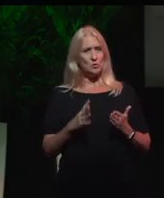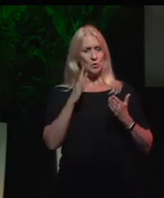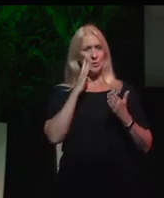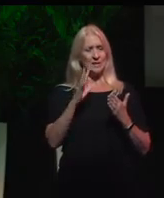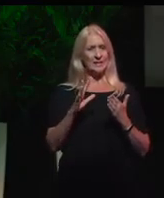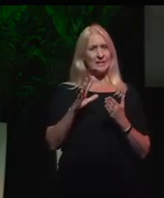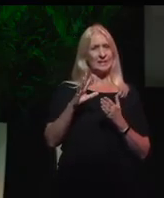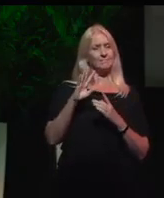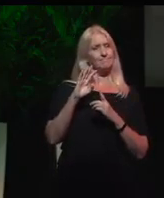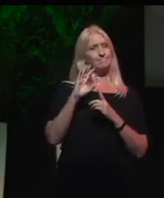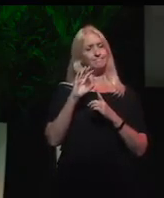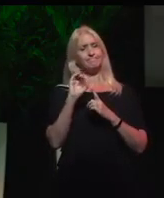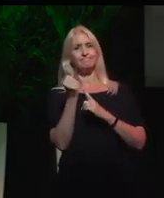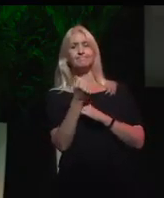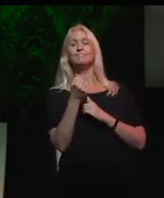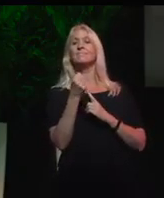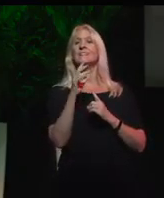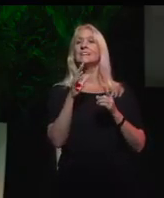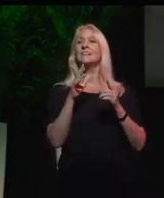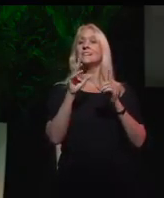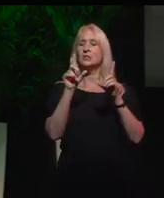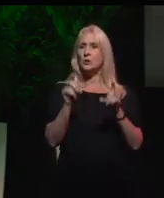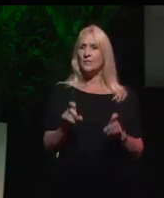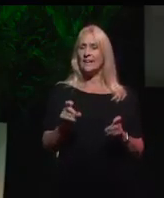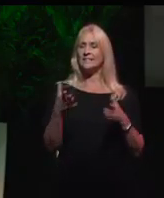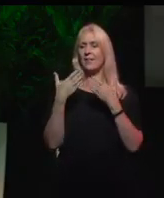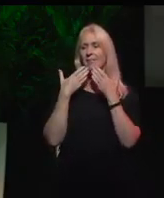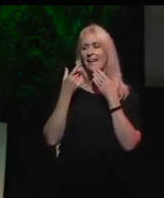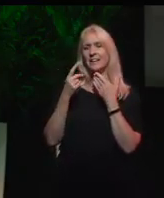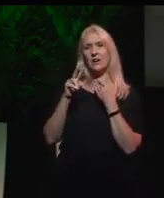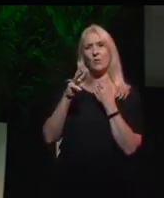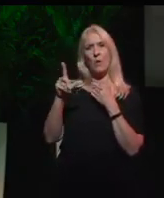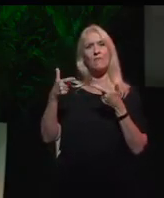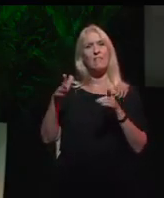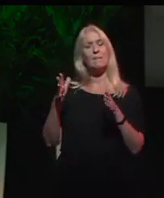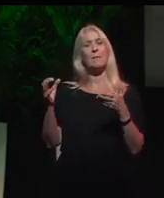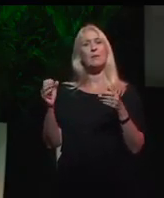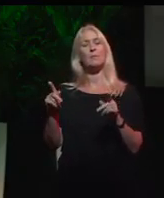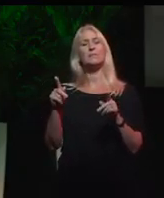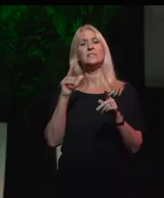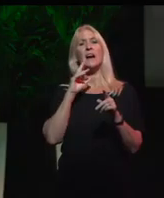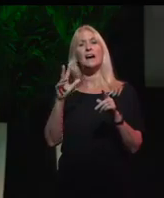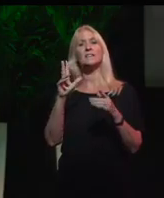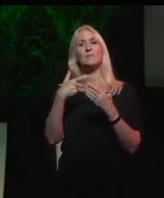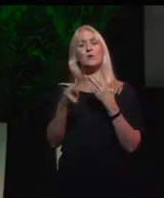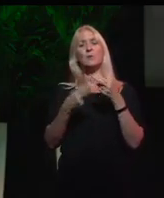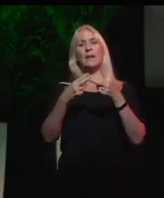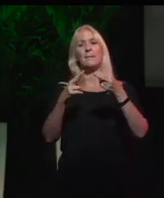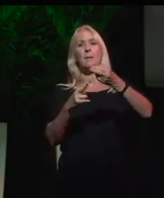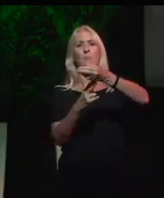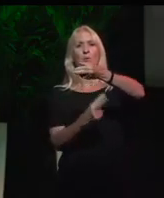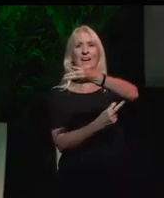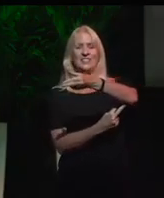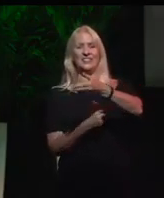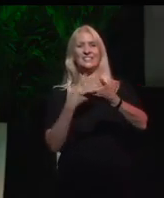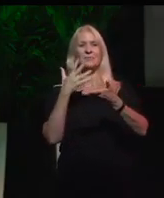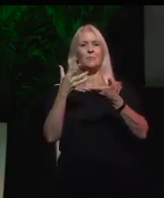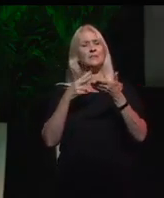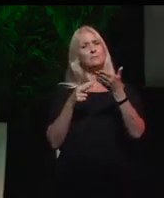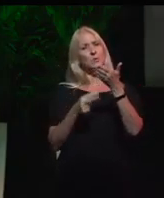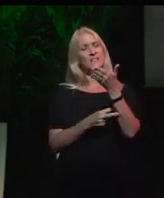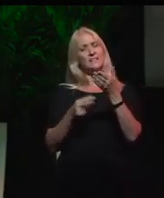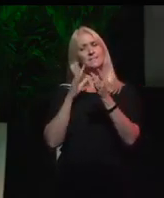Dr. Wall, for allowing me the opportunity. As our program name, Bridges, invokes a call for bridges of